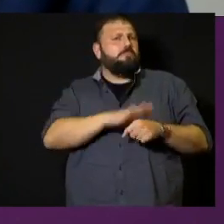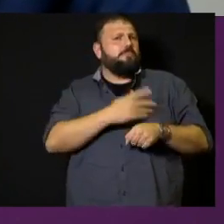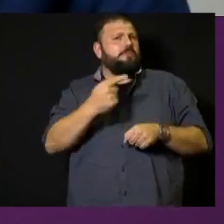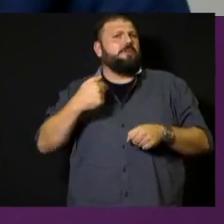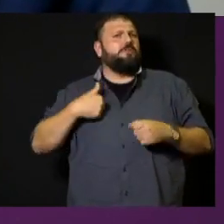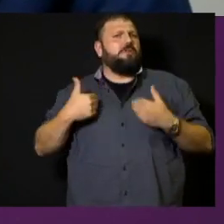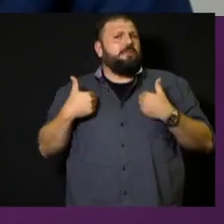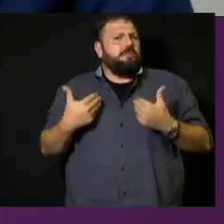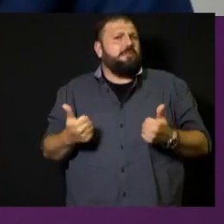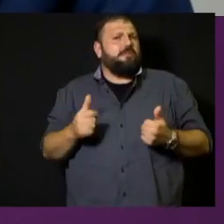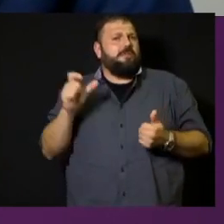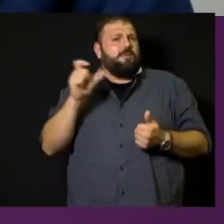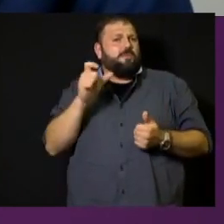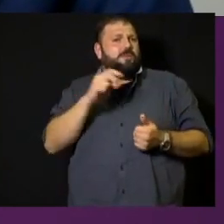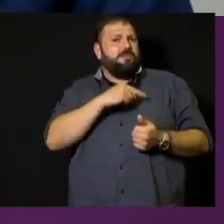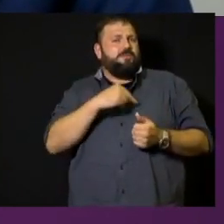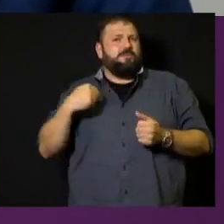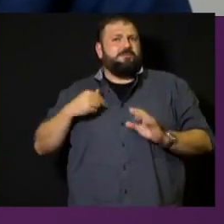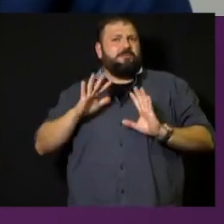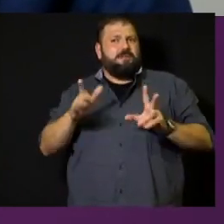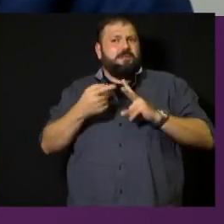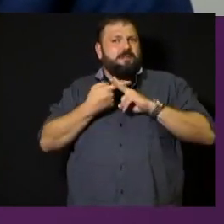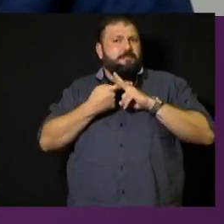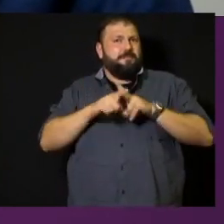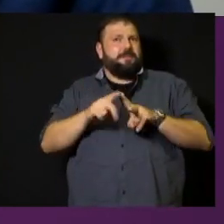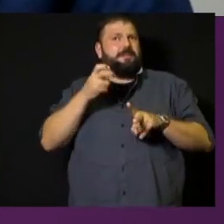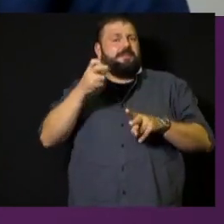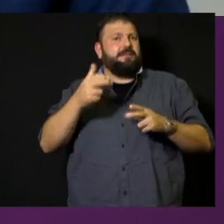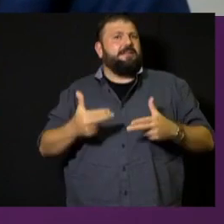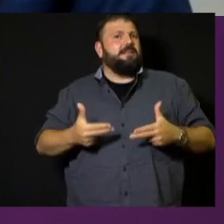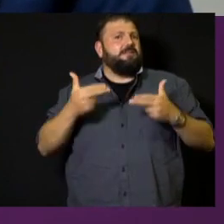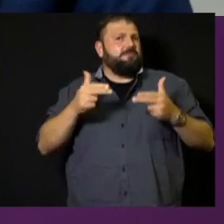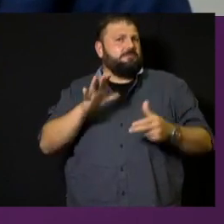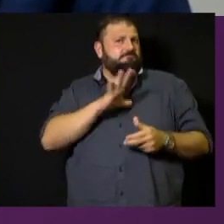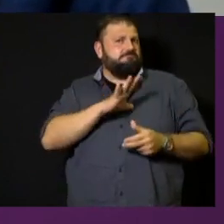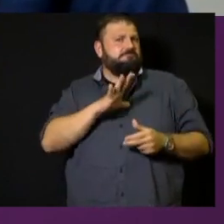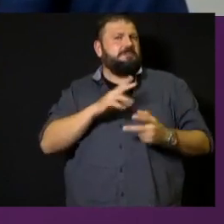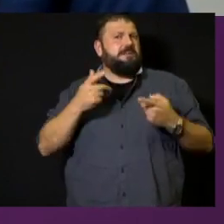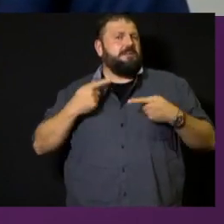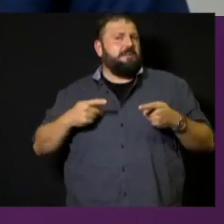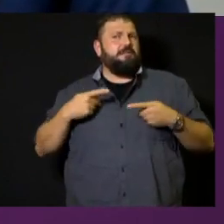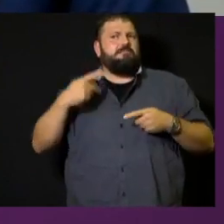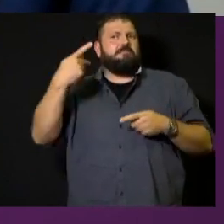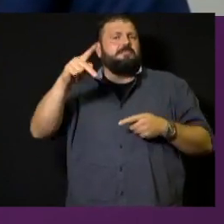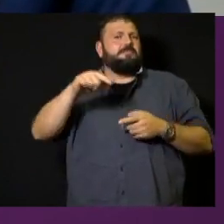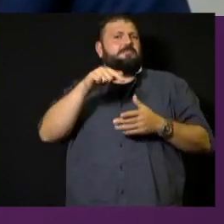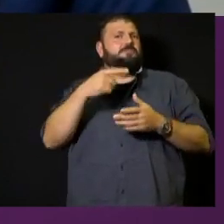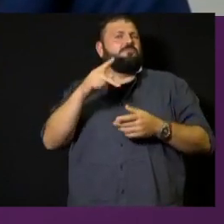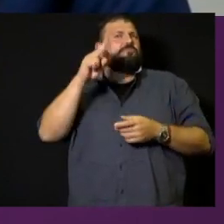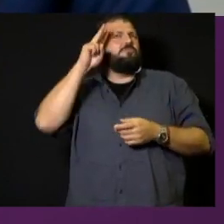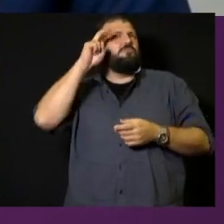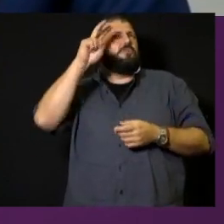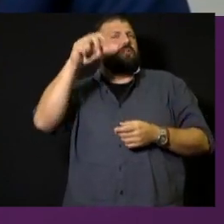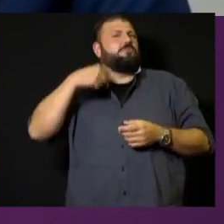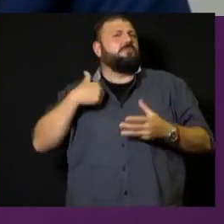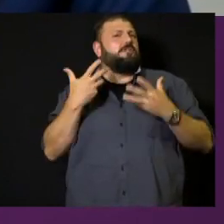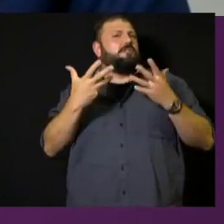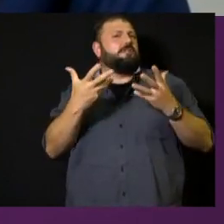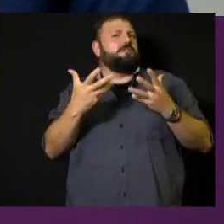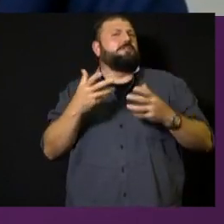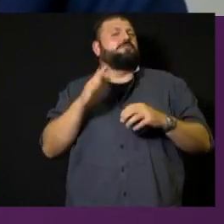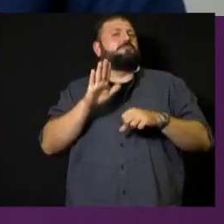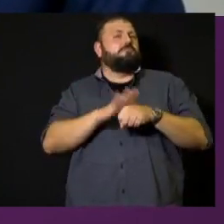back, because I understood that once you start in this business, there were people who put their dreams,